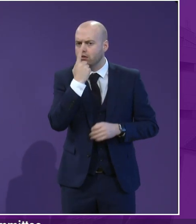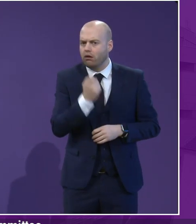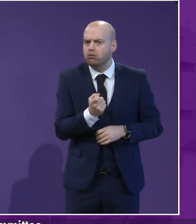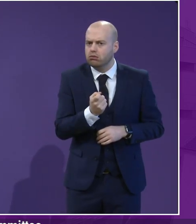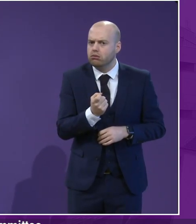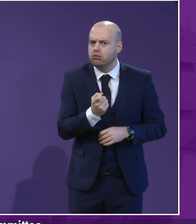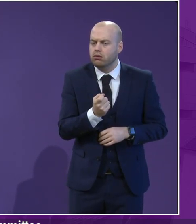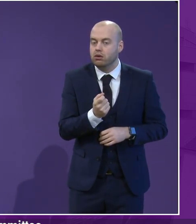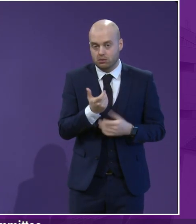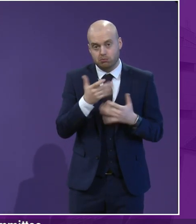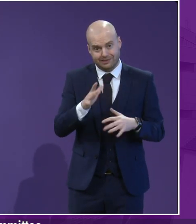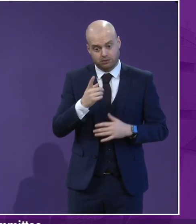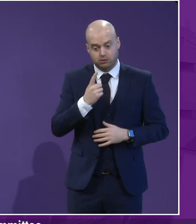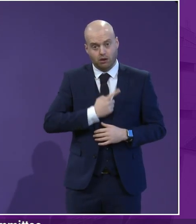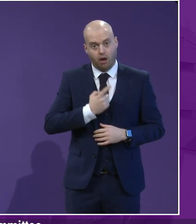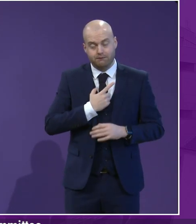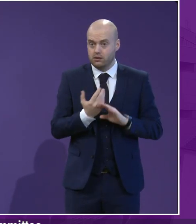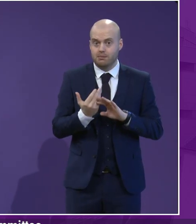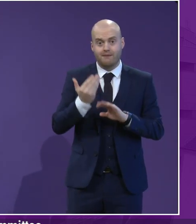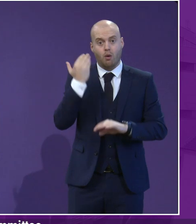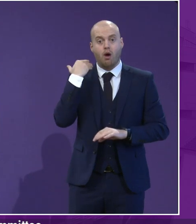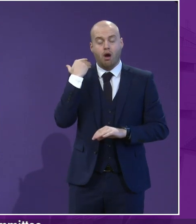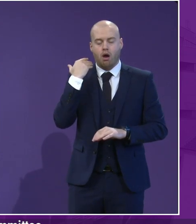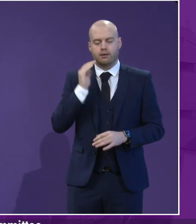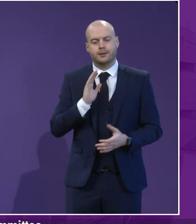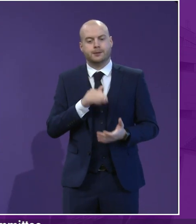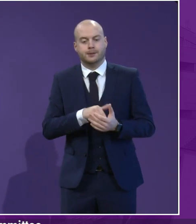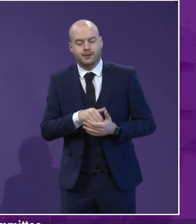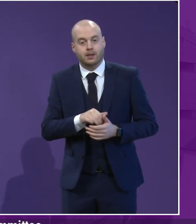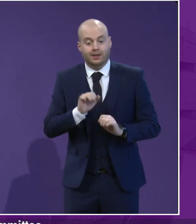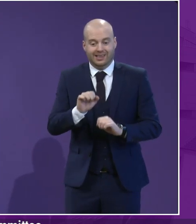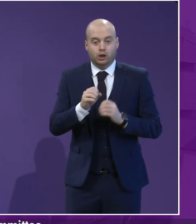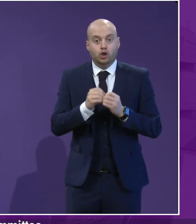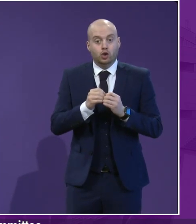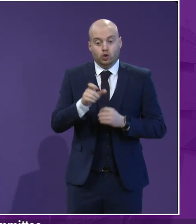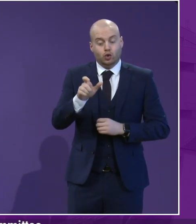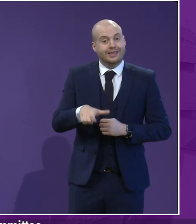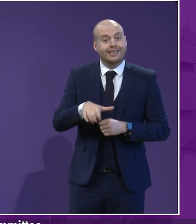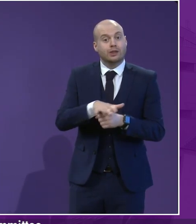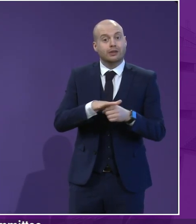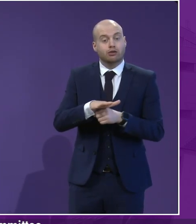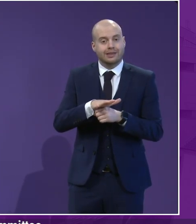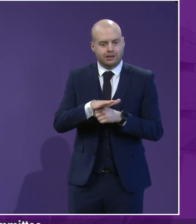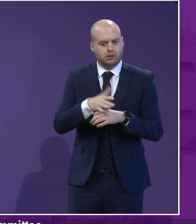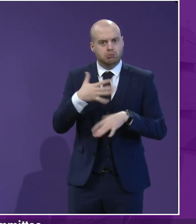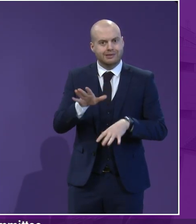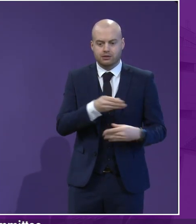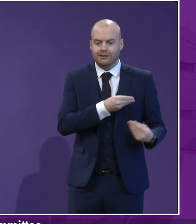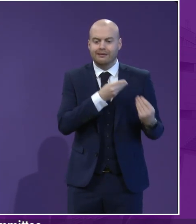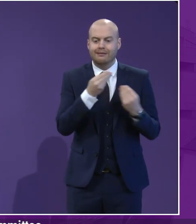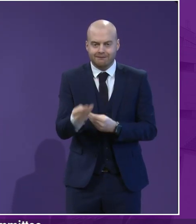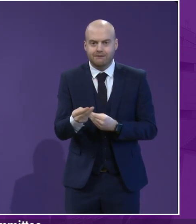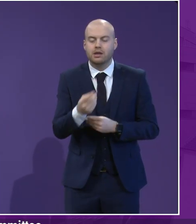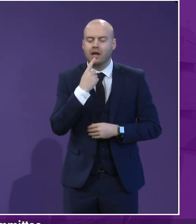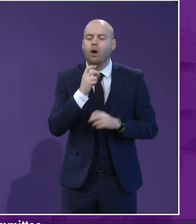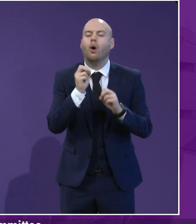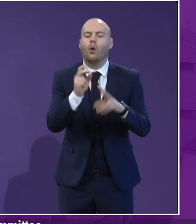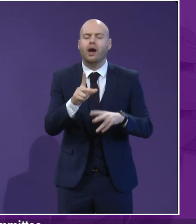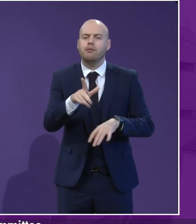be that if students need a bit of an extension, a week, maybe even a fortnight, can quite often be